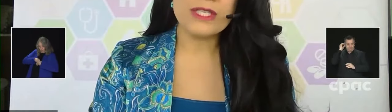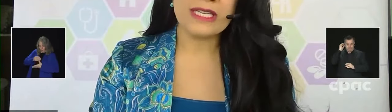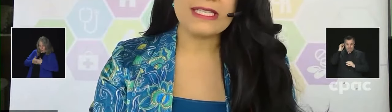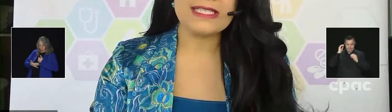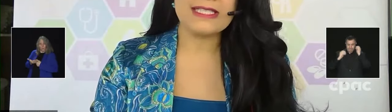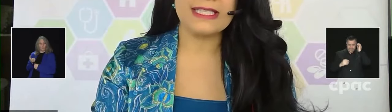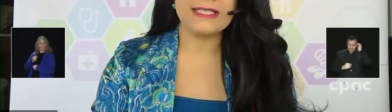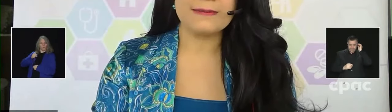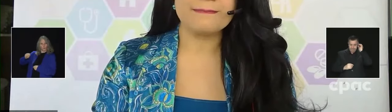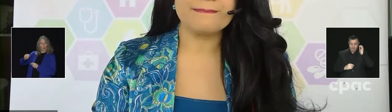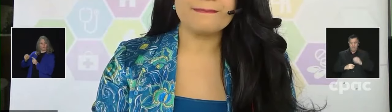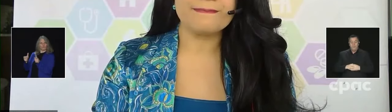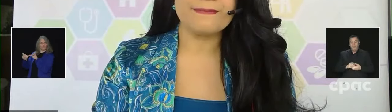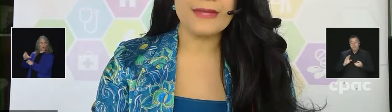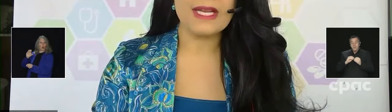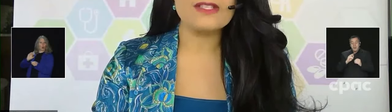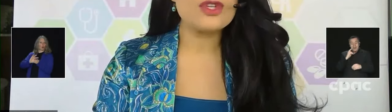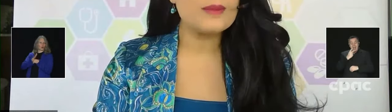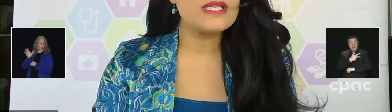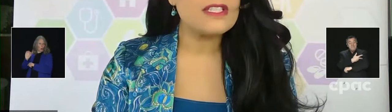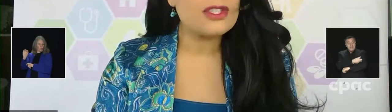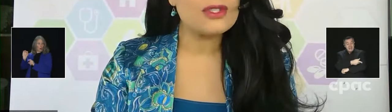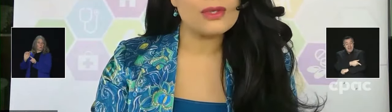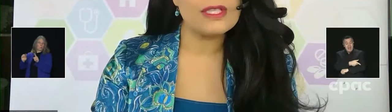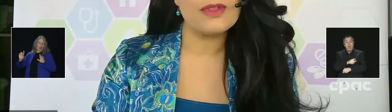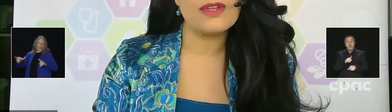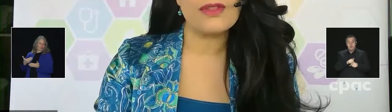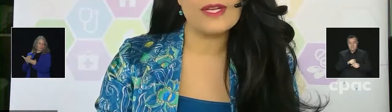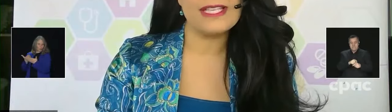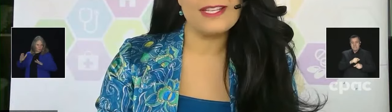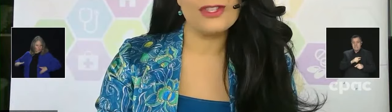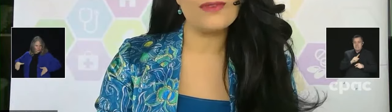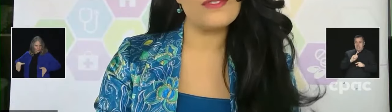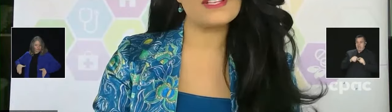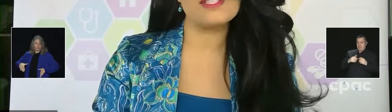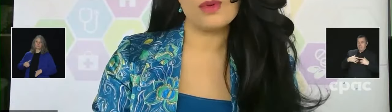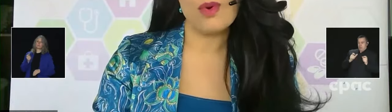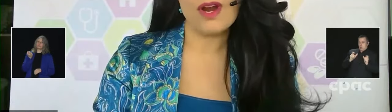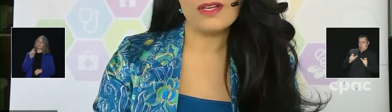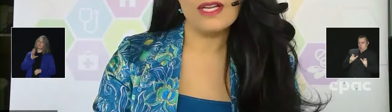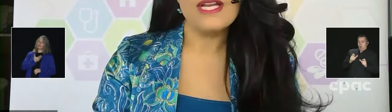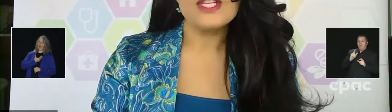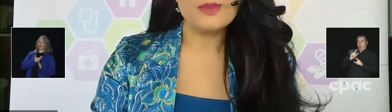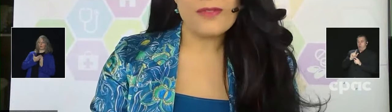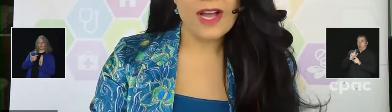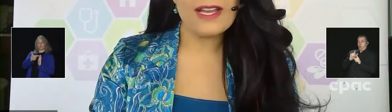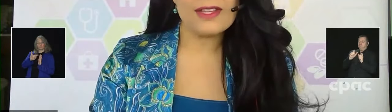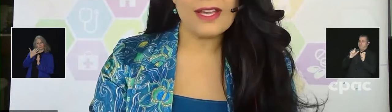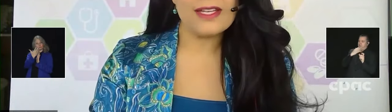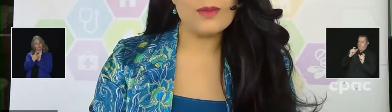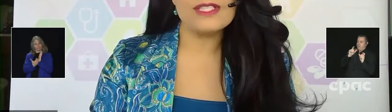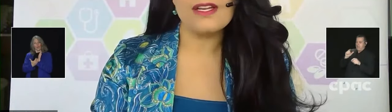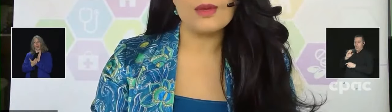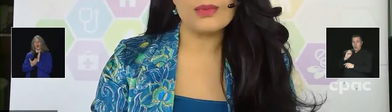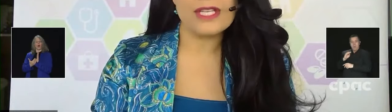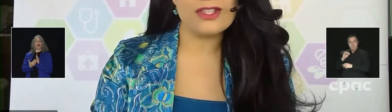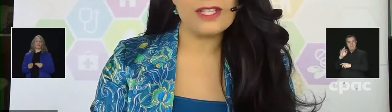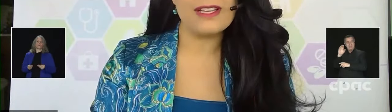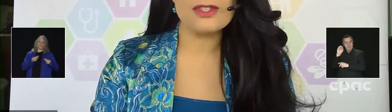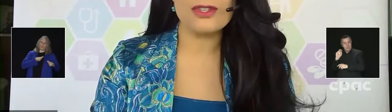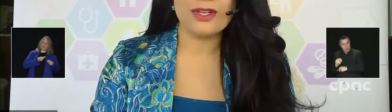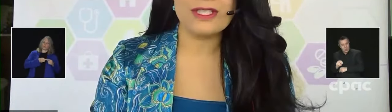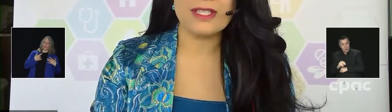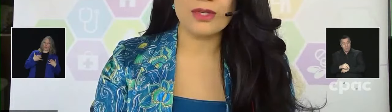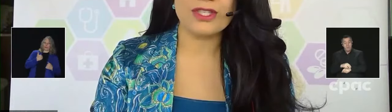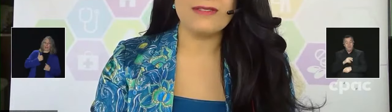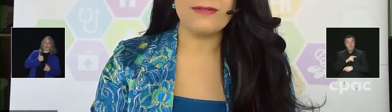but more data is still needed. As a term and condition associated with the authorization, Novavax is required to provide Health Canada with data on protection